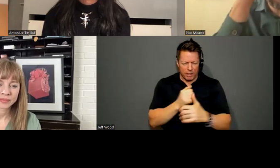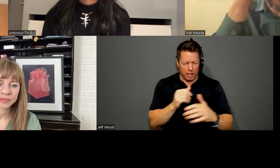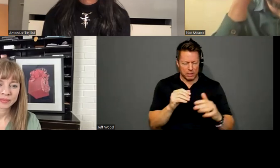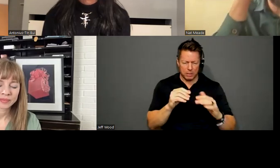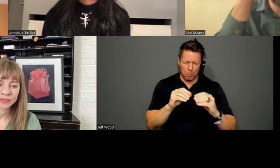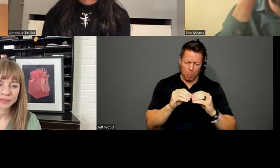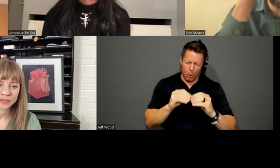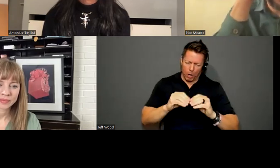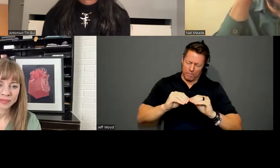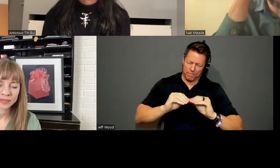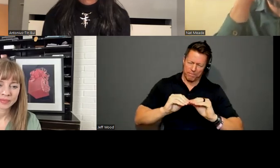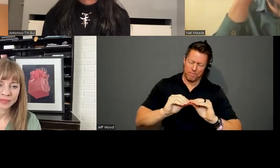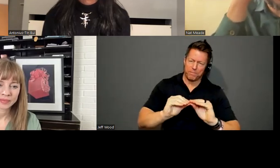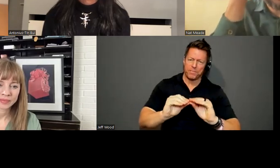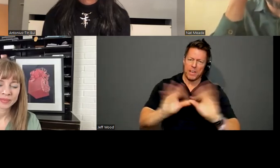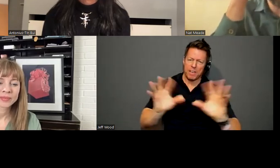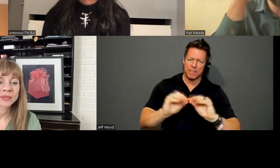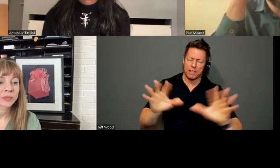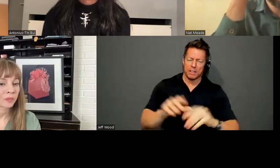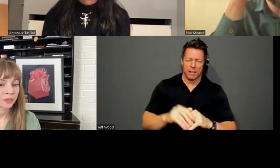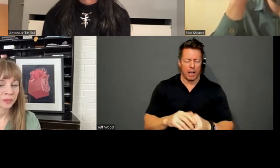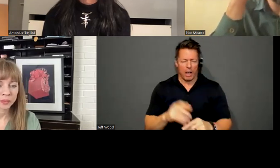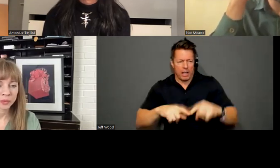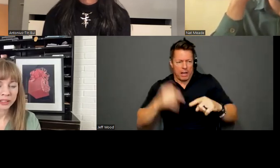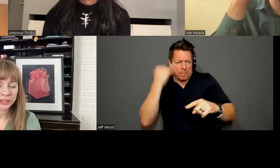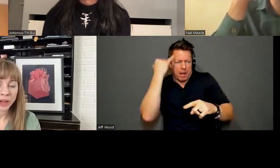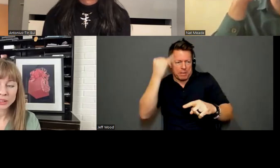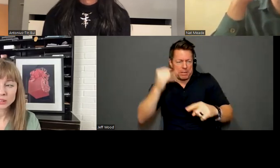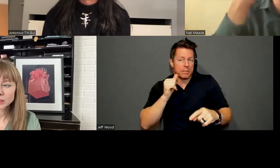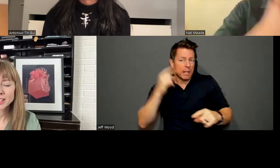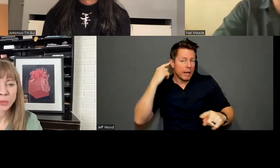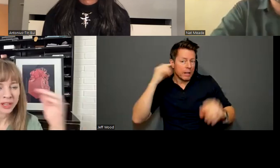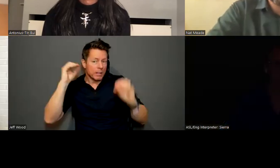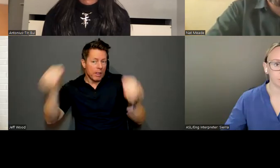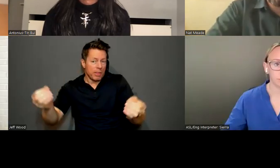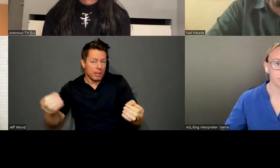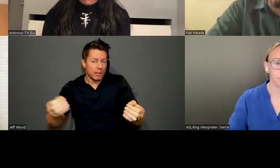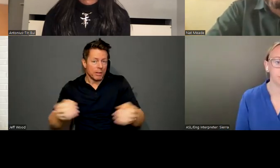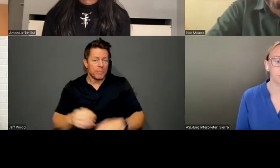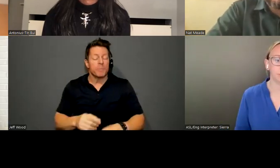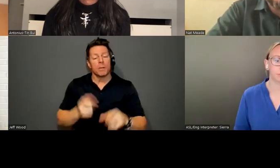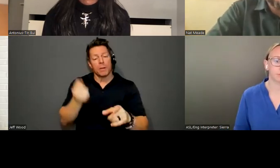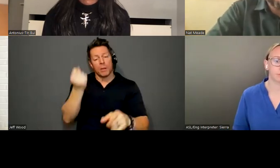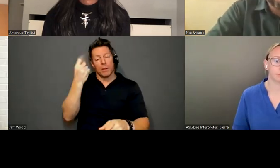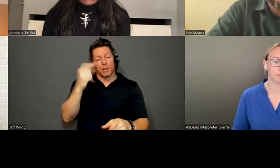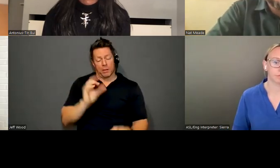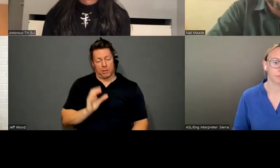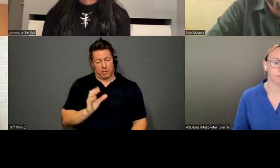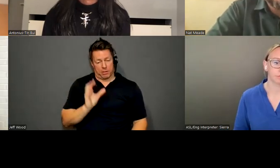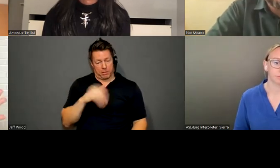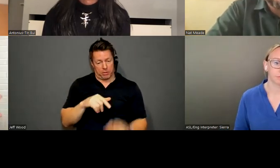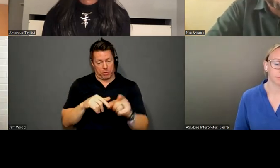it's so hard for me to imagine not being able to hear anything. Right. Well, it's weird that you mentioned that it was post